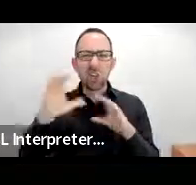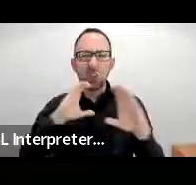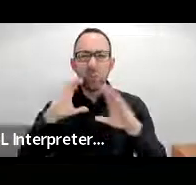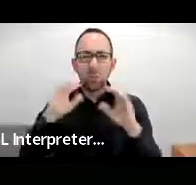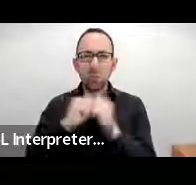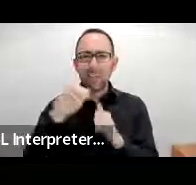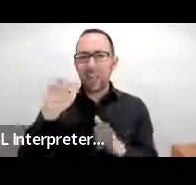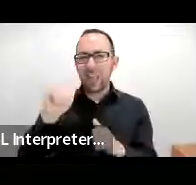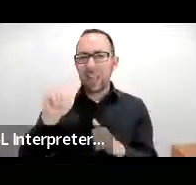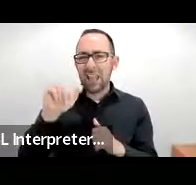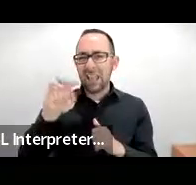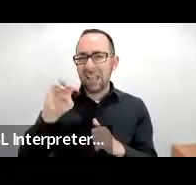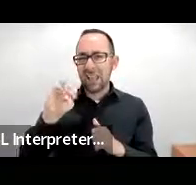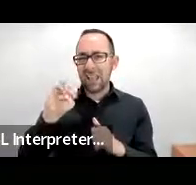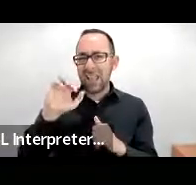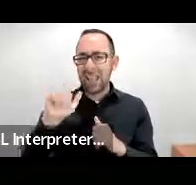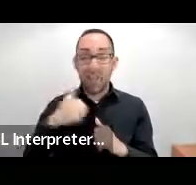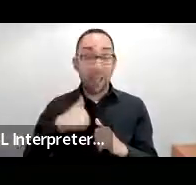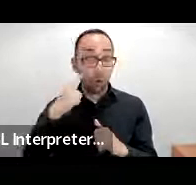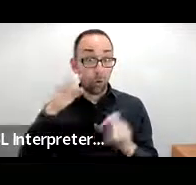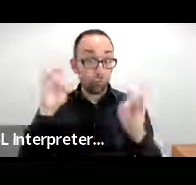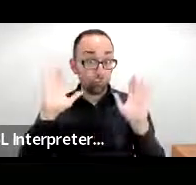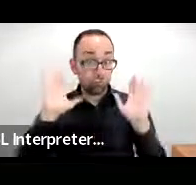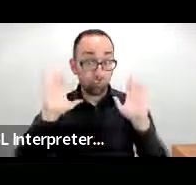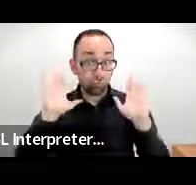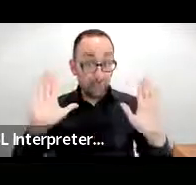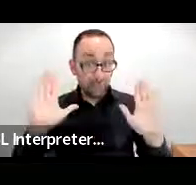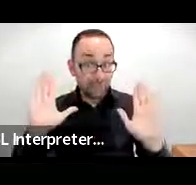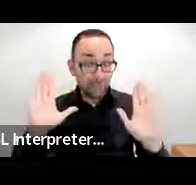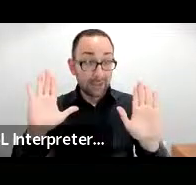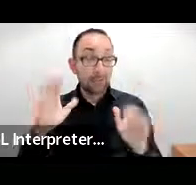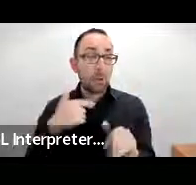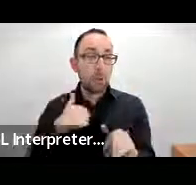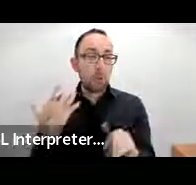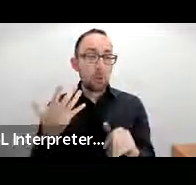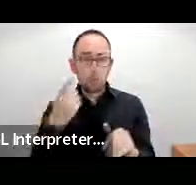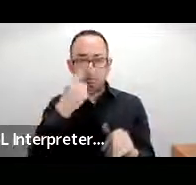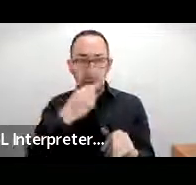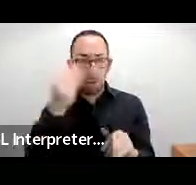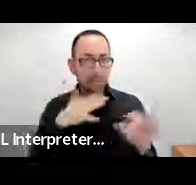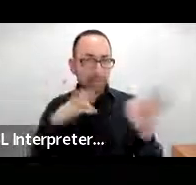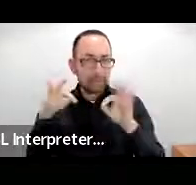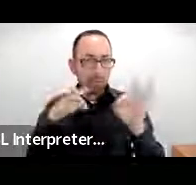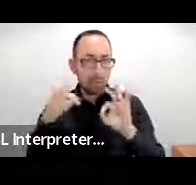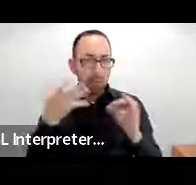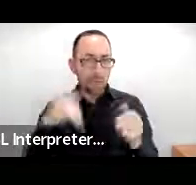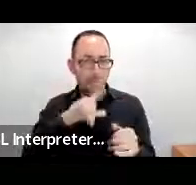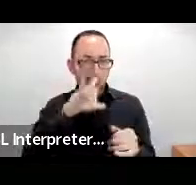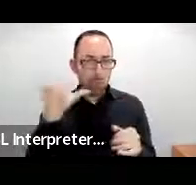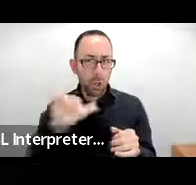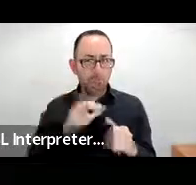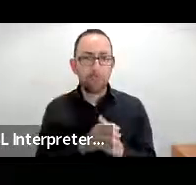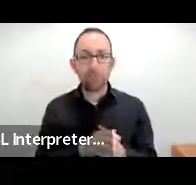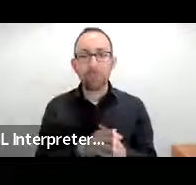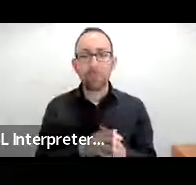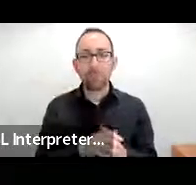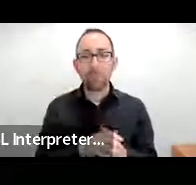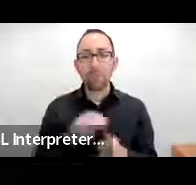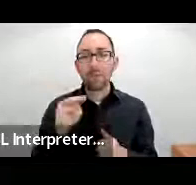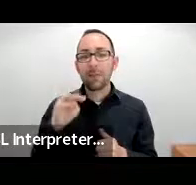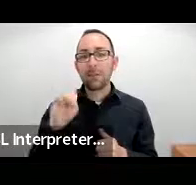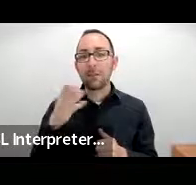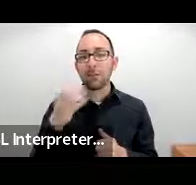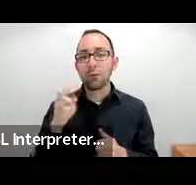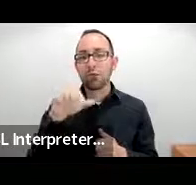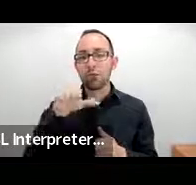AEA is really great. So just kind of wanted an idea of what that looks like for someone. So you would talk to your